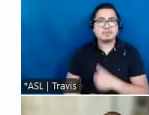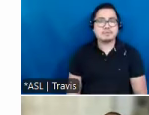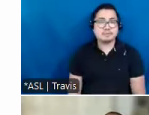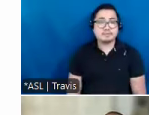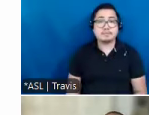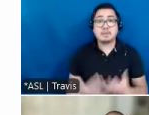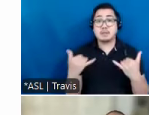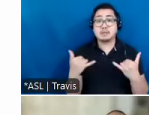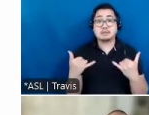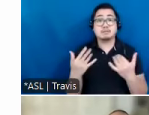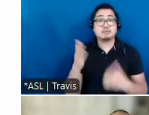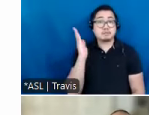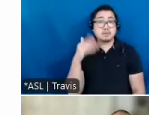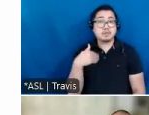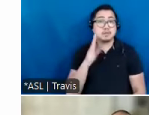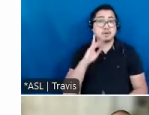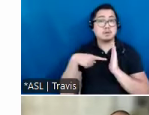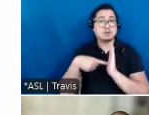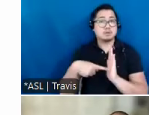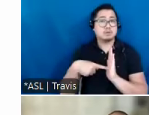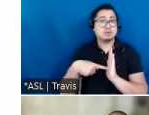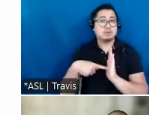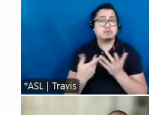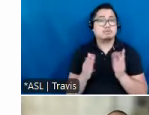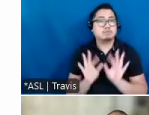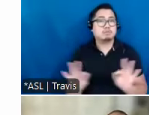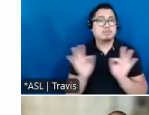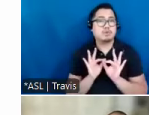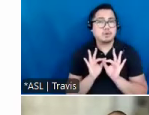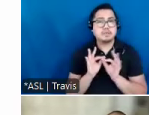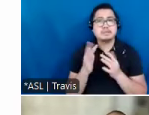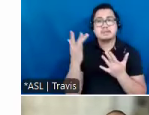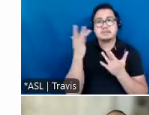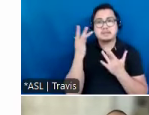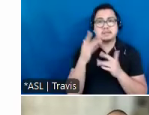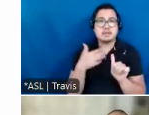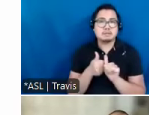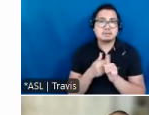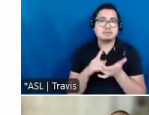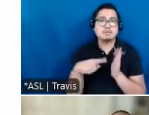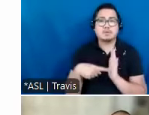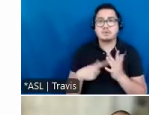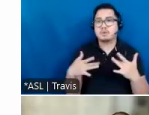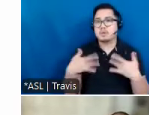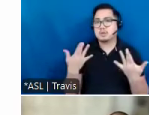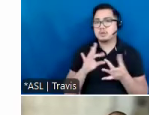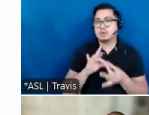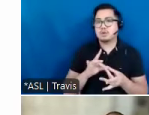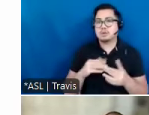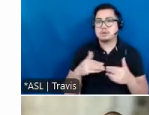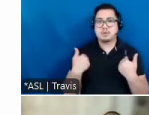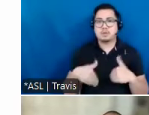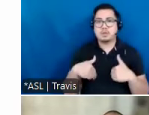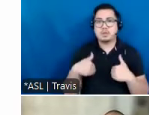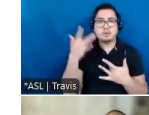today's presentations, I will be providing important infectious disease updates, including what's going on with respiratory